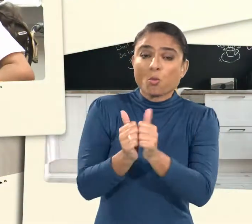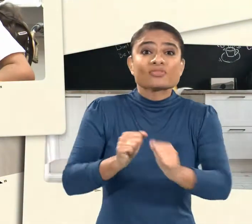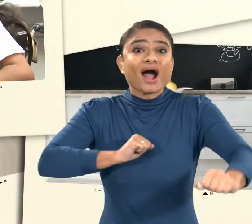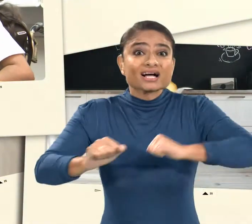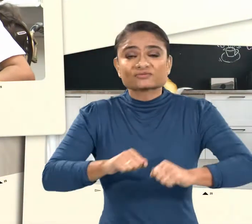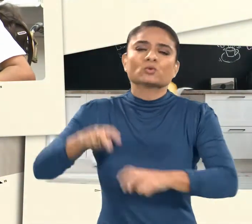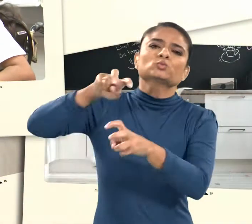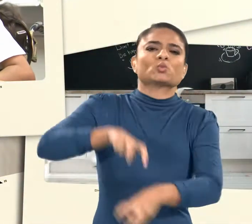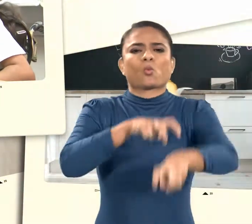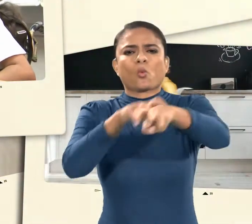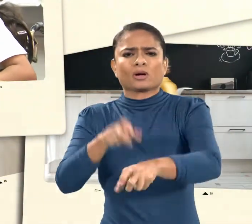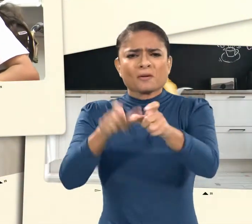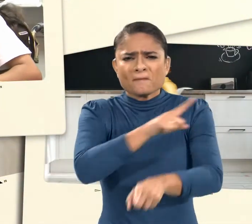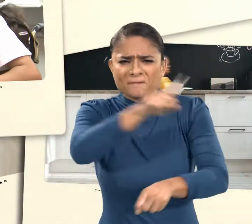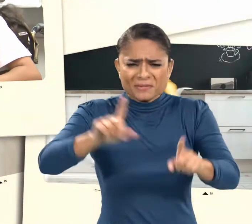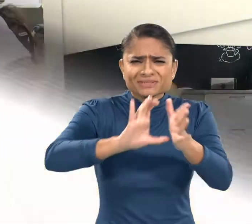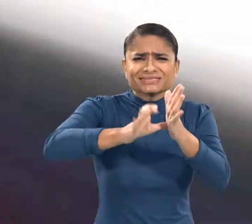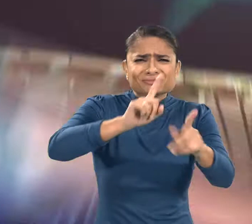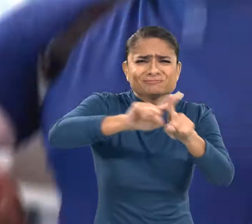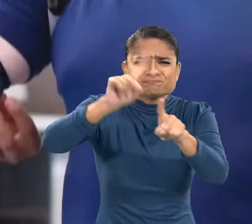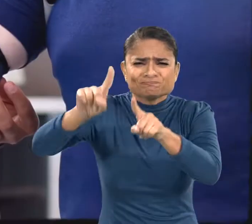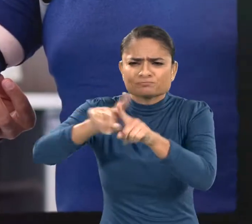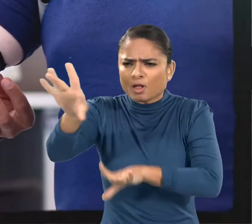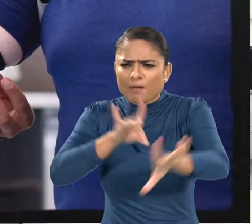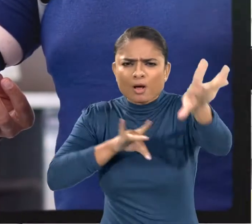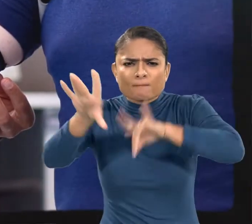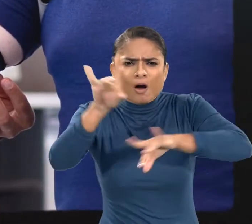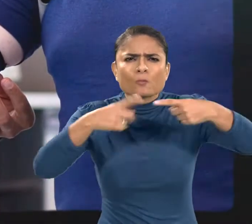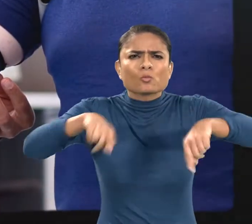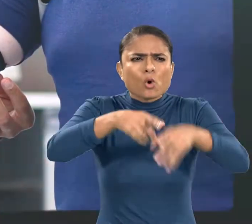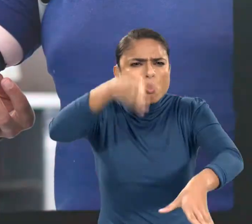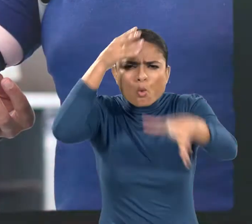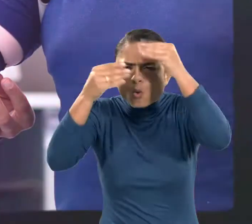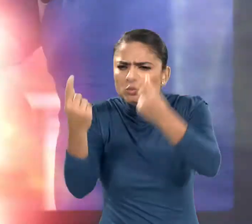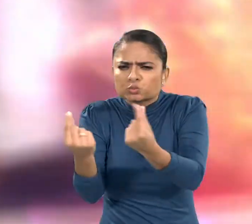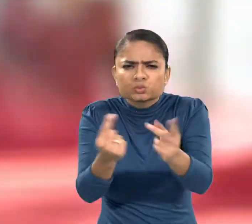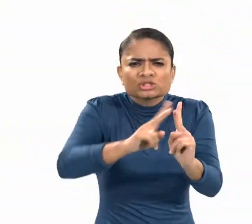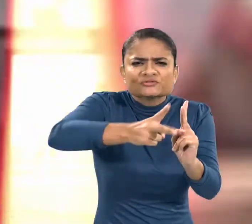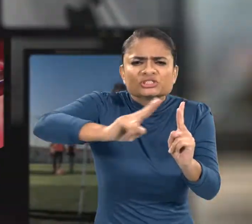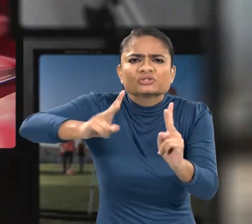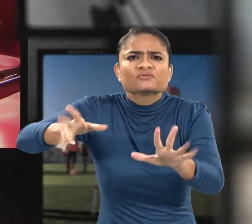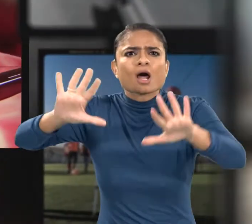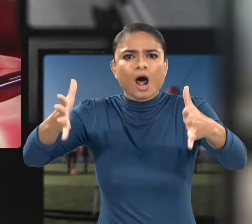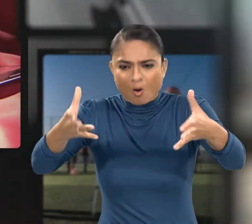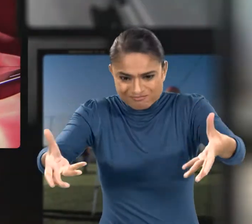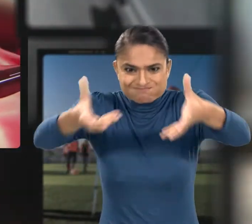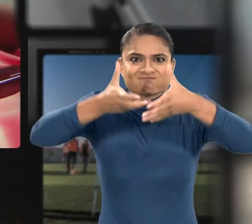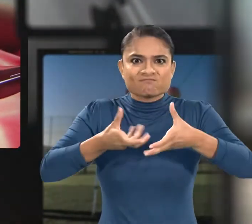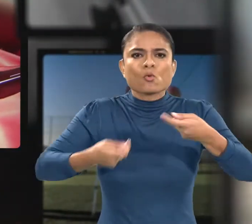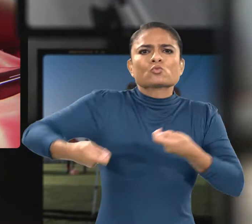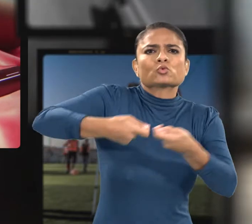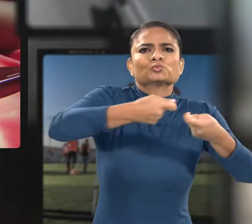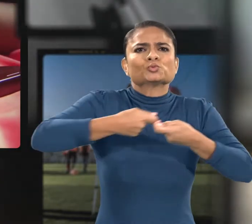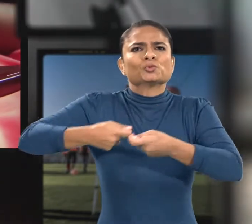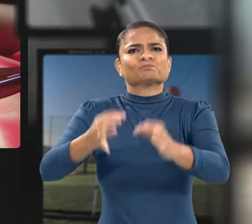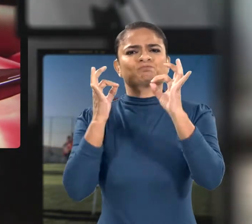Activated takes us on a journey of taking lessons from persons with disabilities in how we must do things differently to unleash the contributions